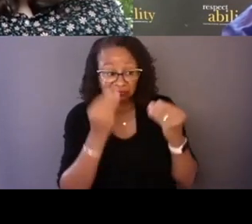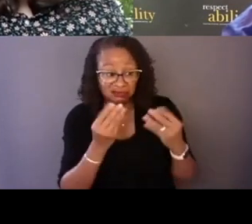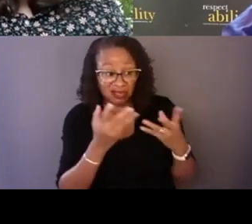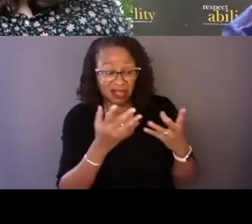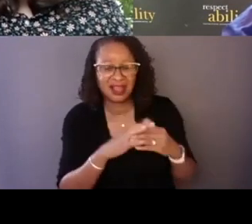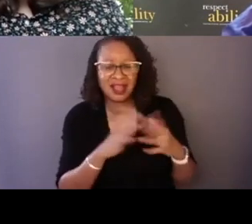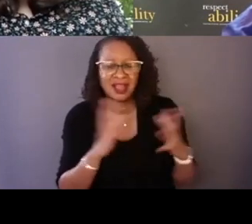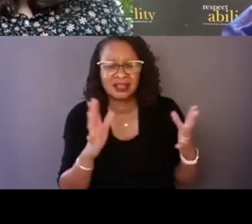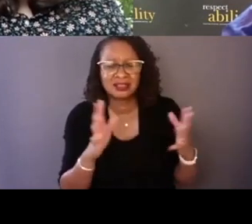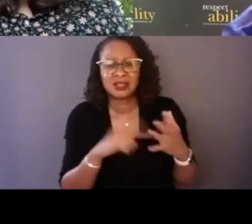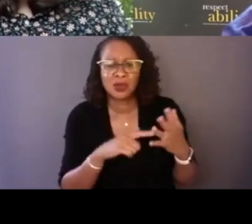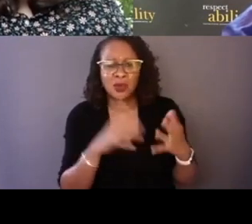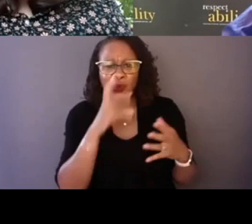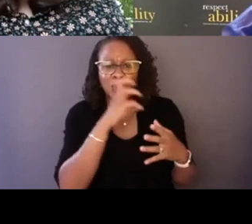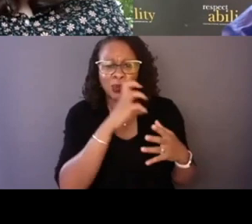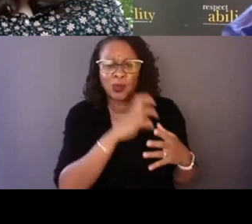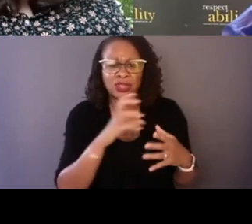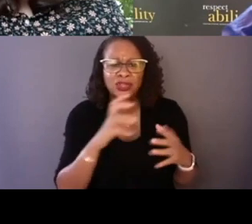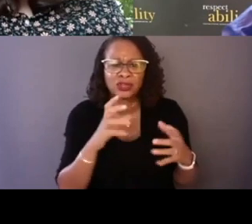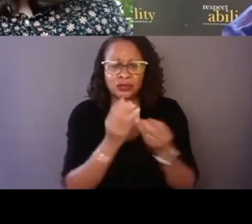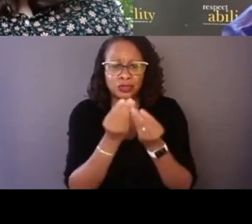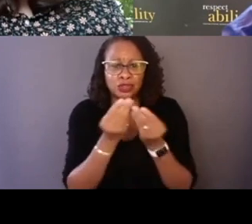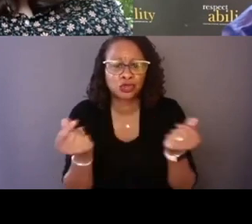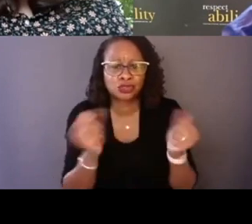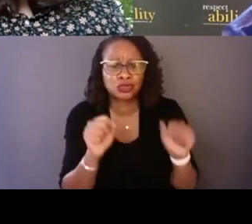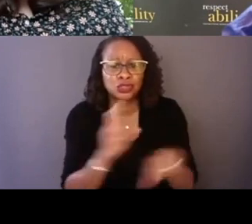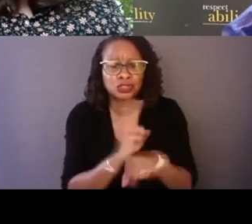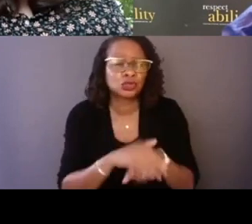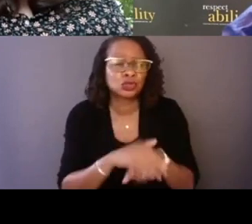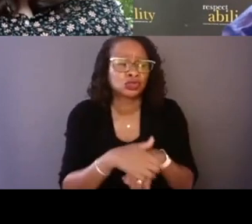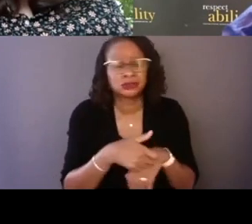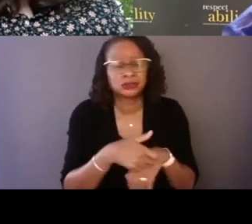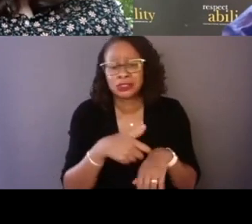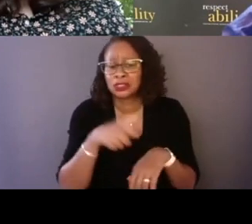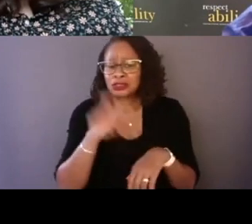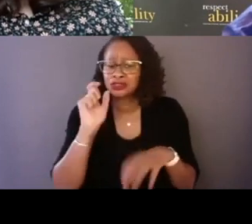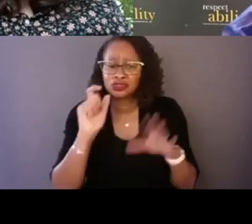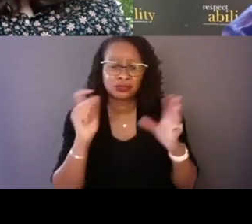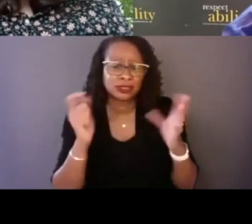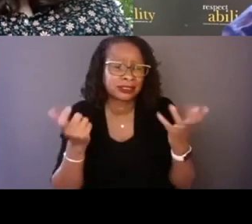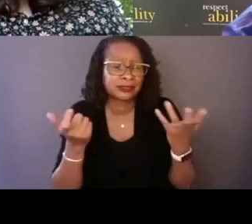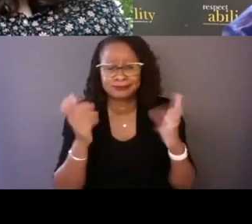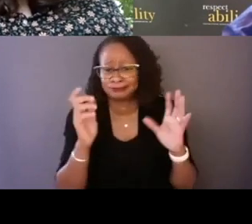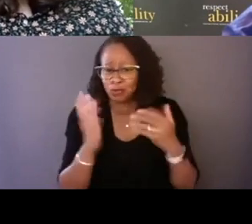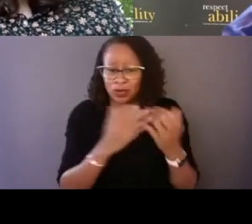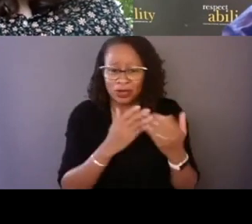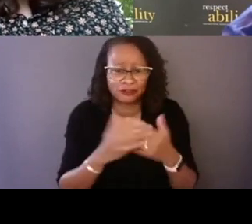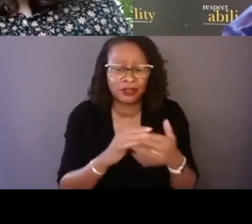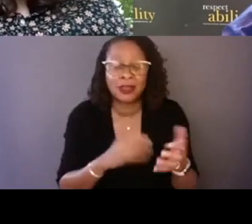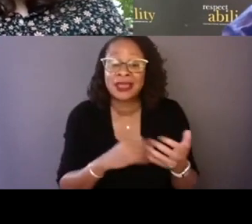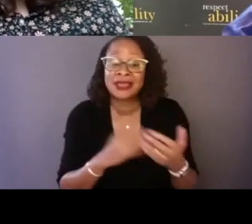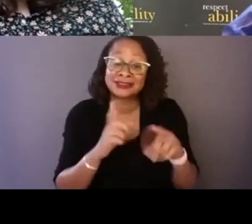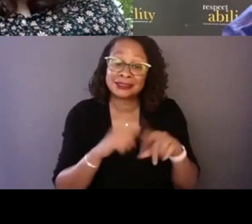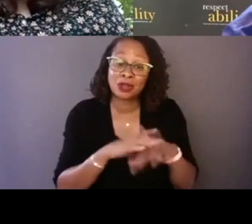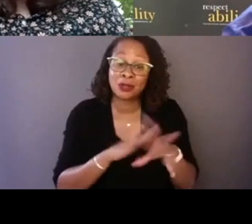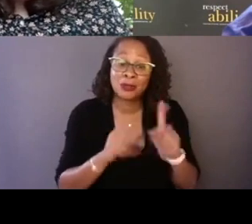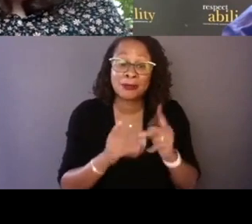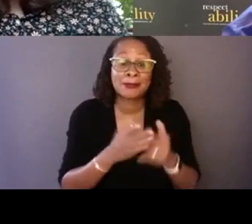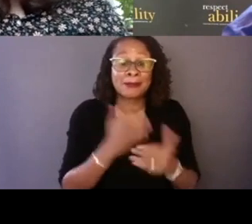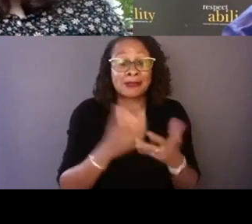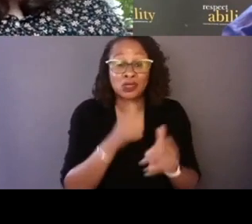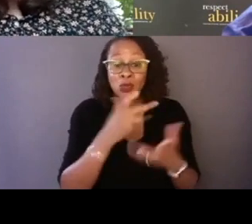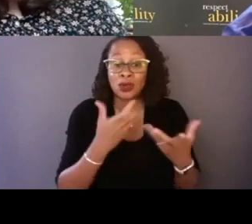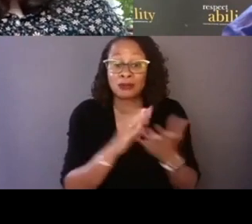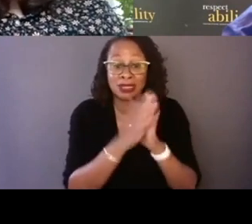quacky cures, which happens to me a lot. So many people, depending on where they are in their frame of mind, might not want to be a leader